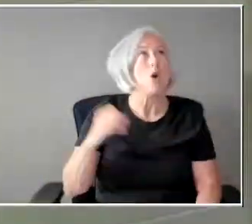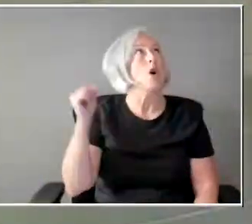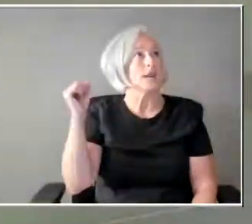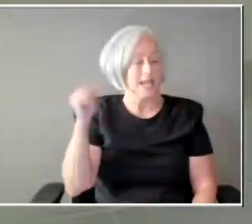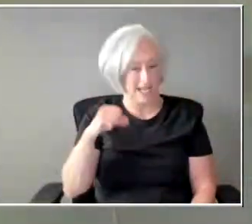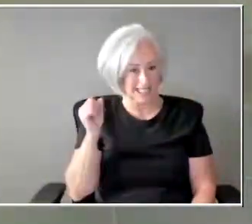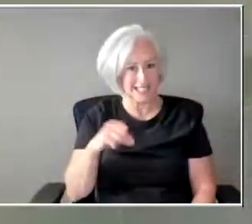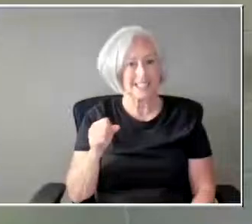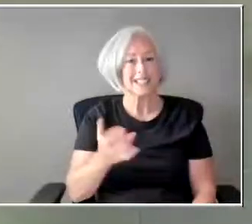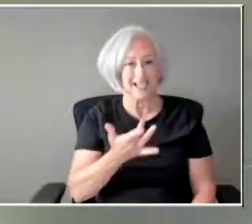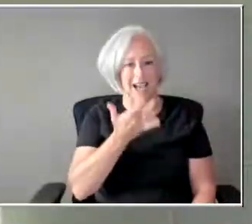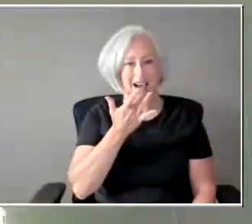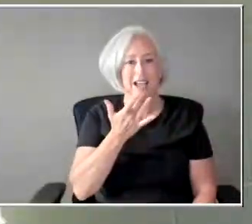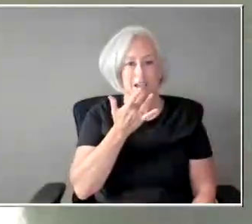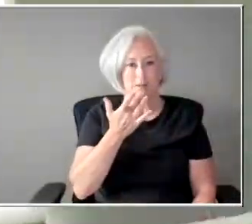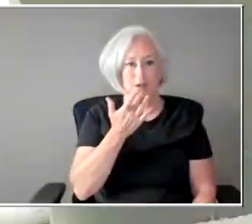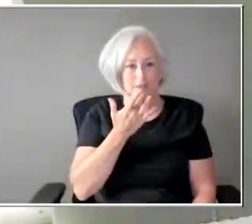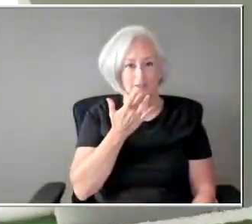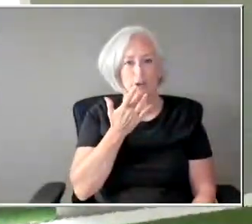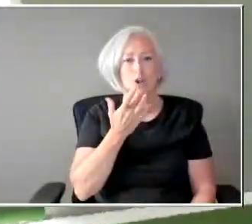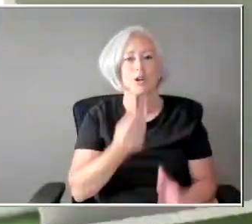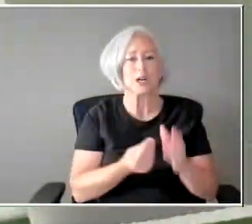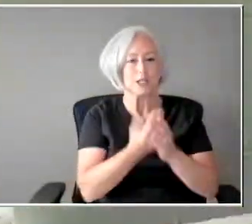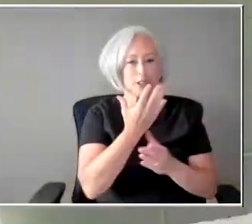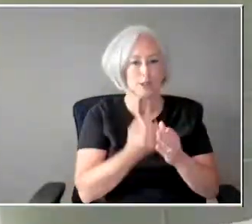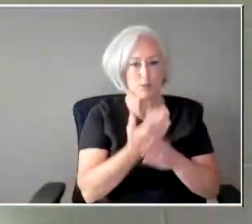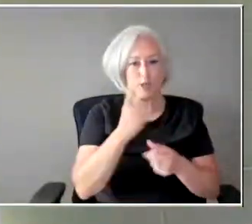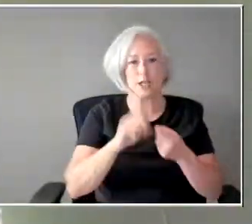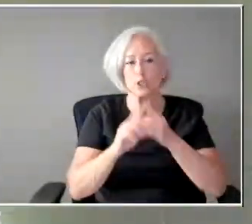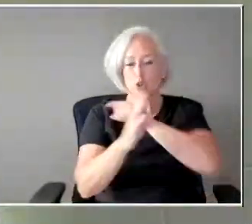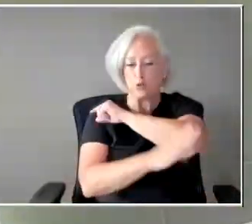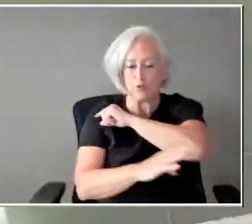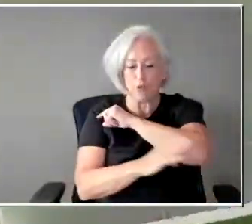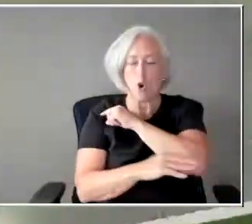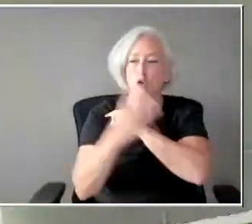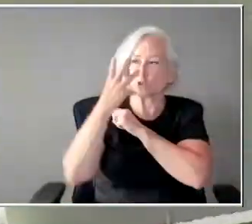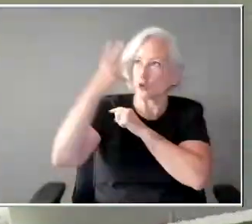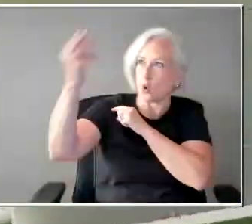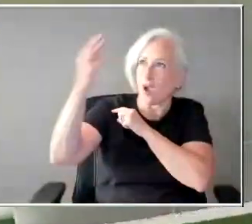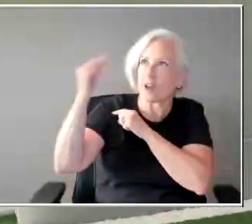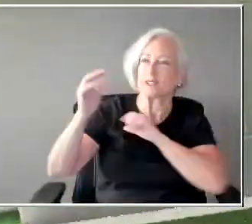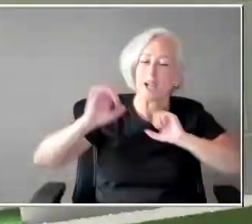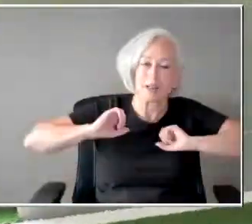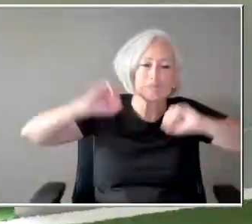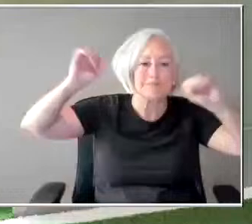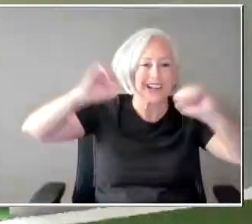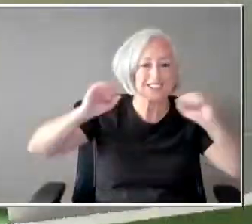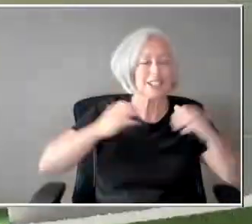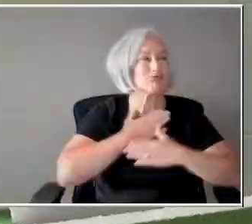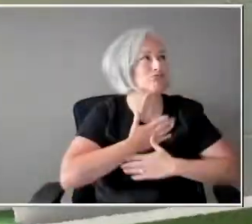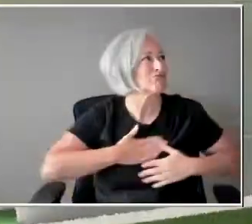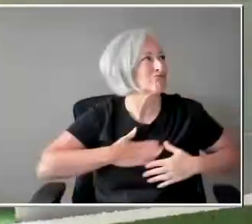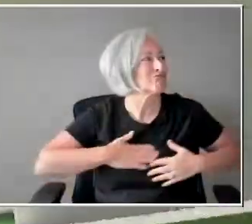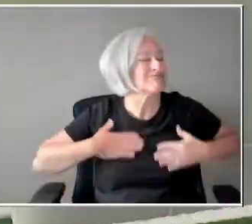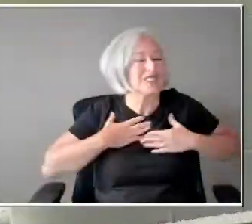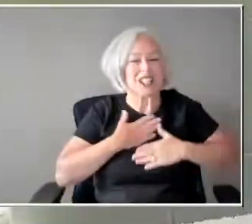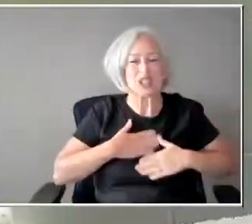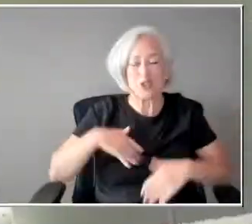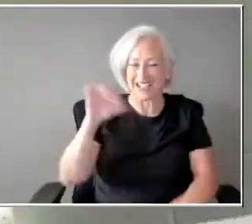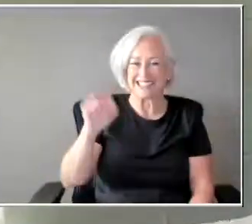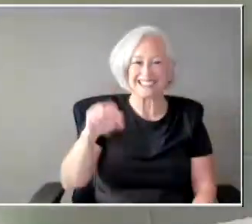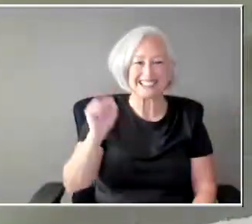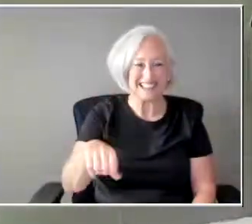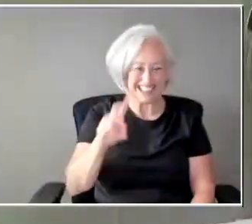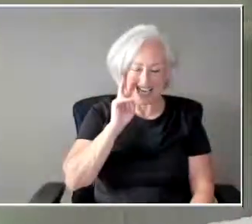the spring to fall months, just so you can be outside doing those things. It's actually enjoyable to be out and running. I know, I always see those people out running at